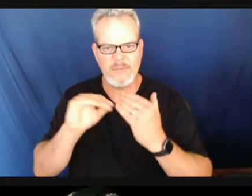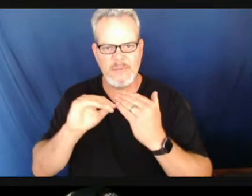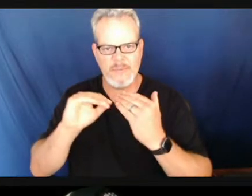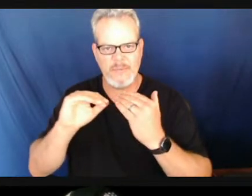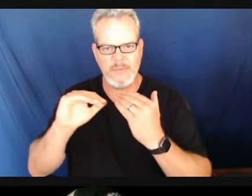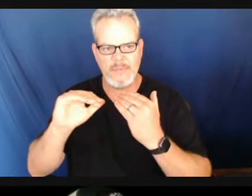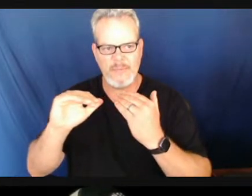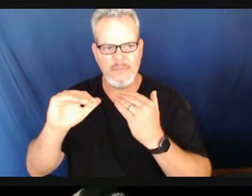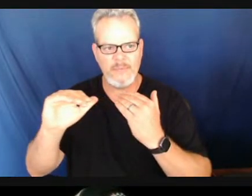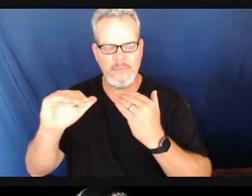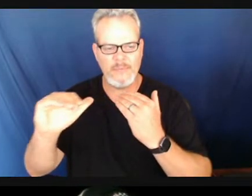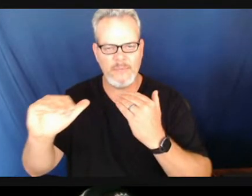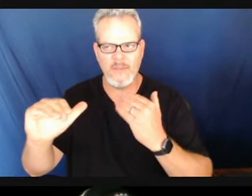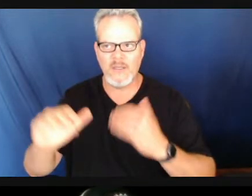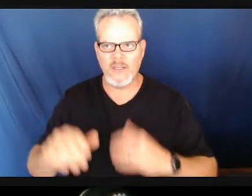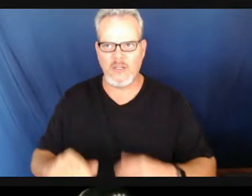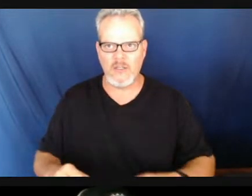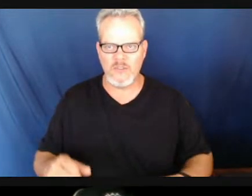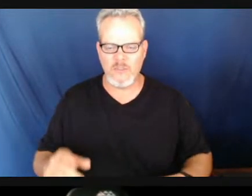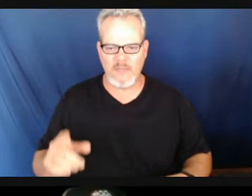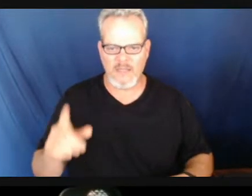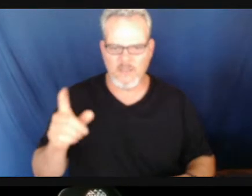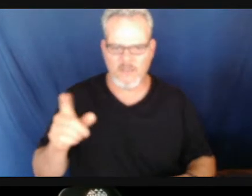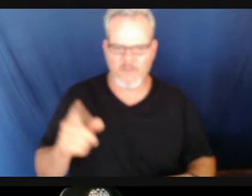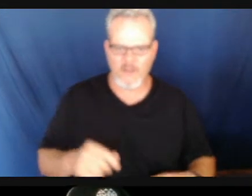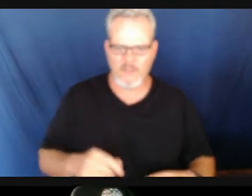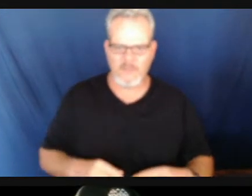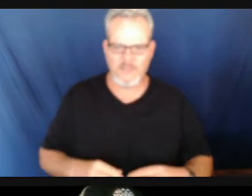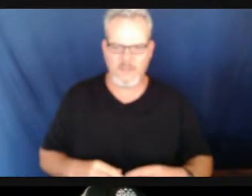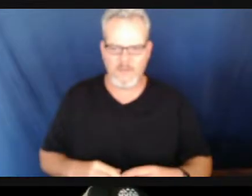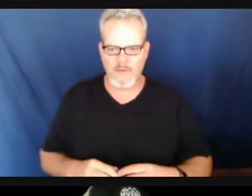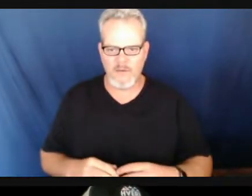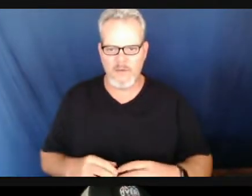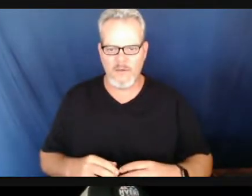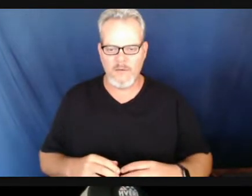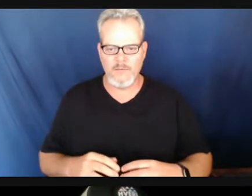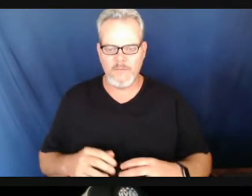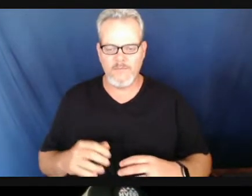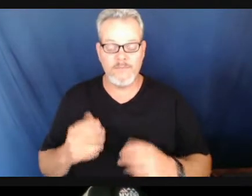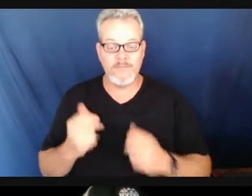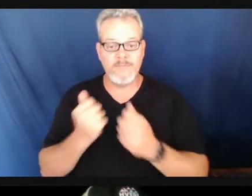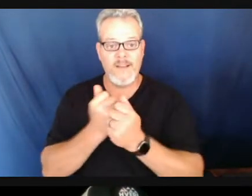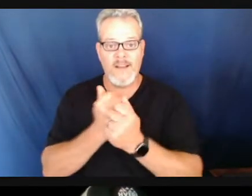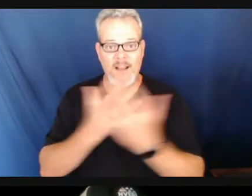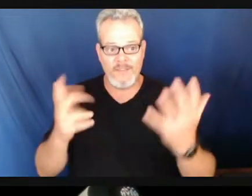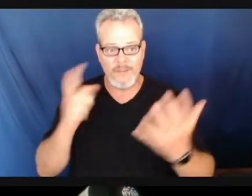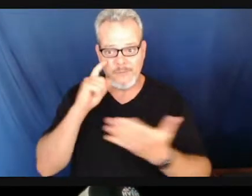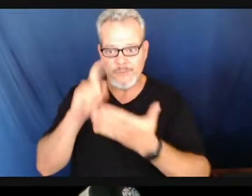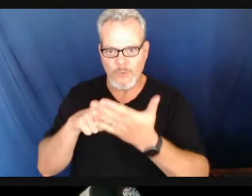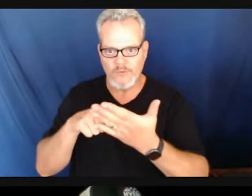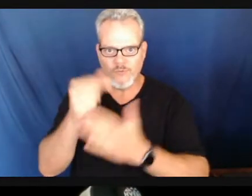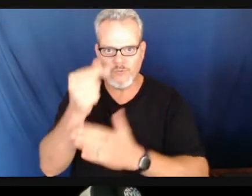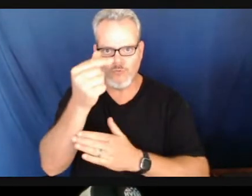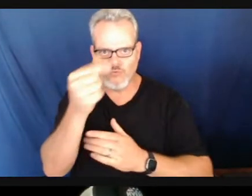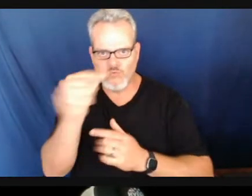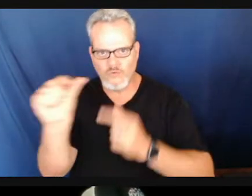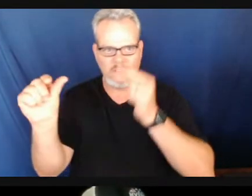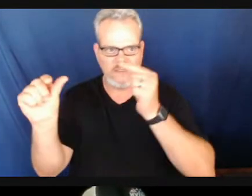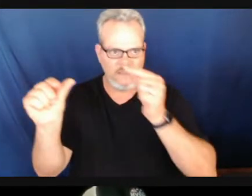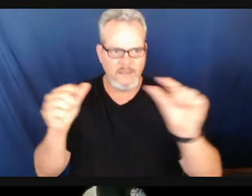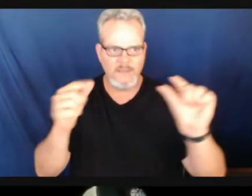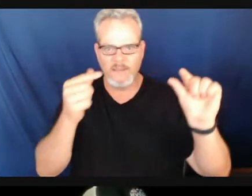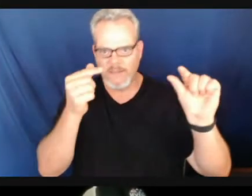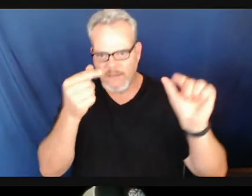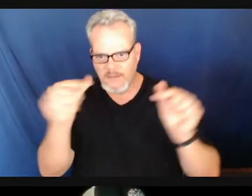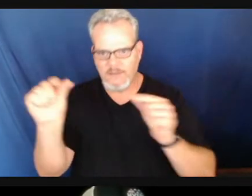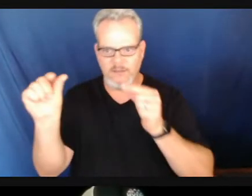steady from the north there. And looking at the charts back in time, everything is in the green here at all the